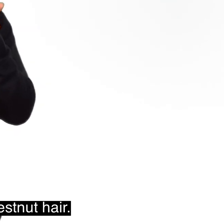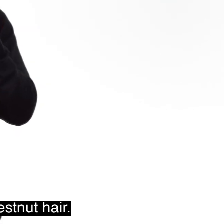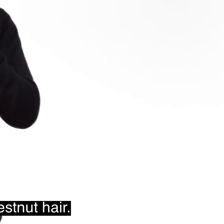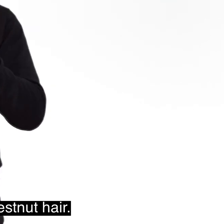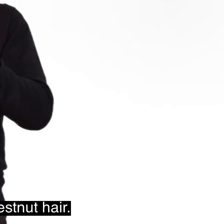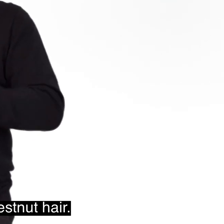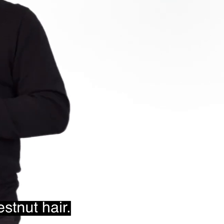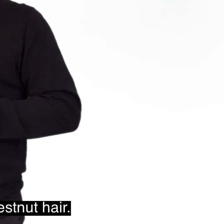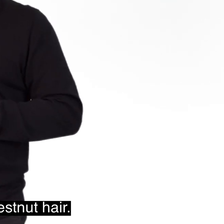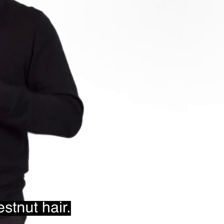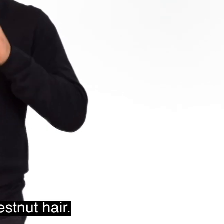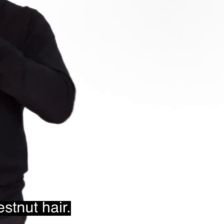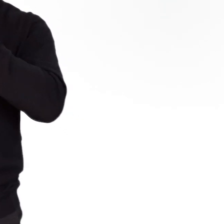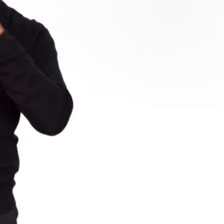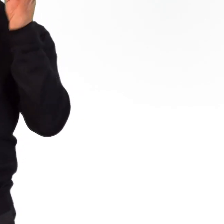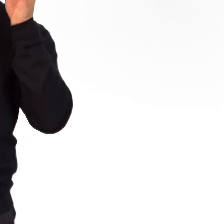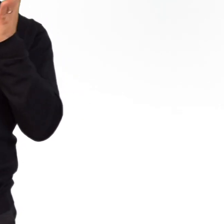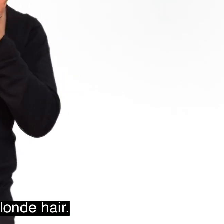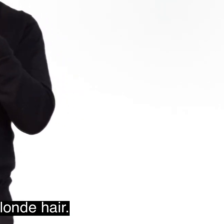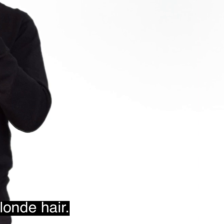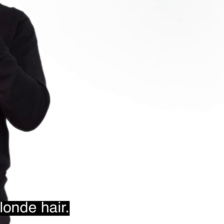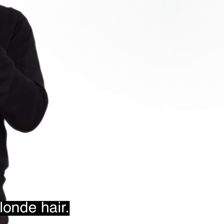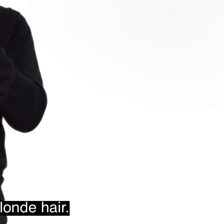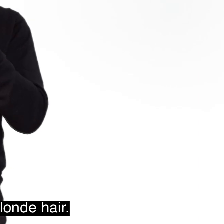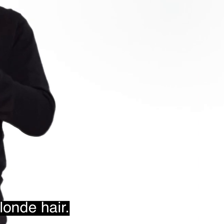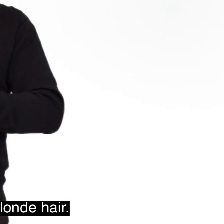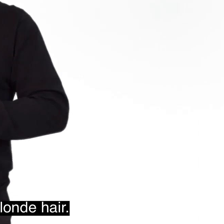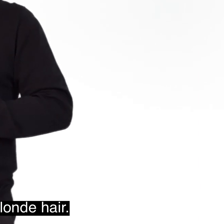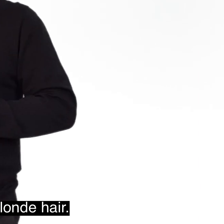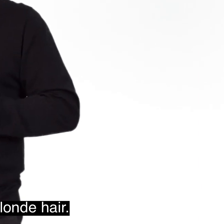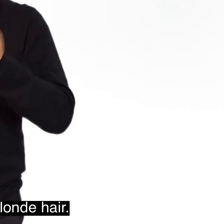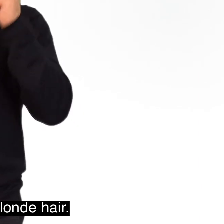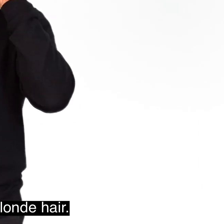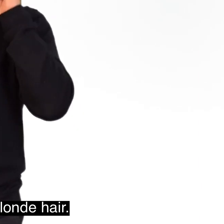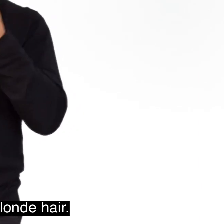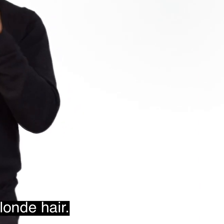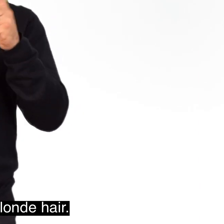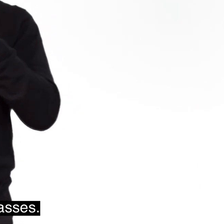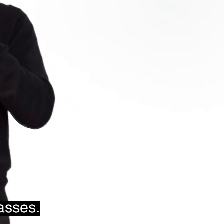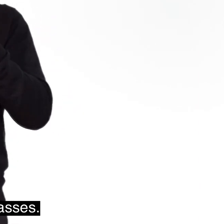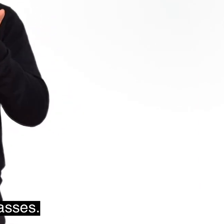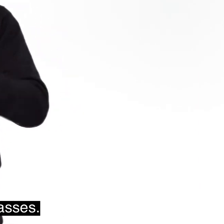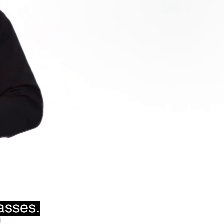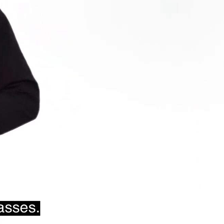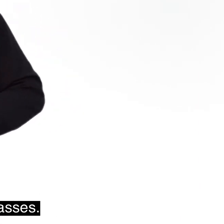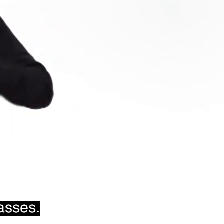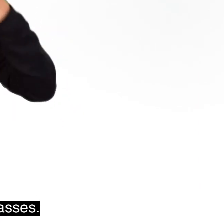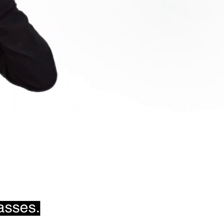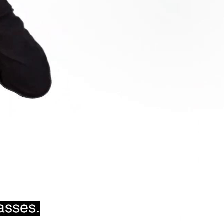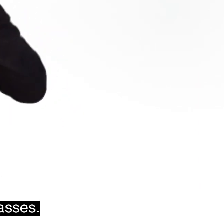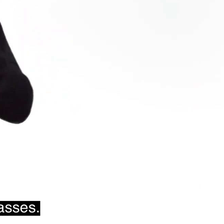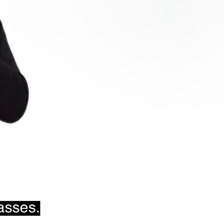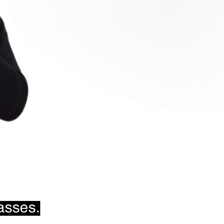Freya, a young woman with chestnut hair. Leslie, a mature woman with blonde hair. Jack, a young man